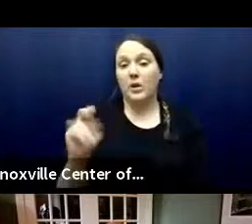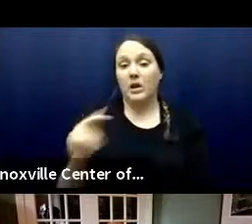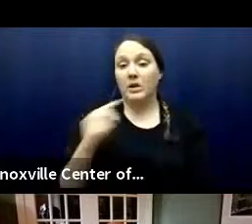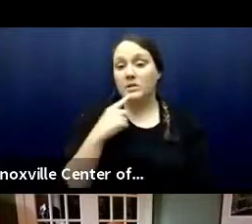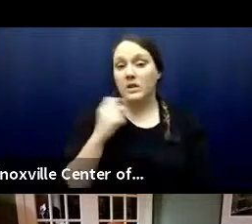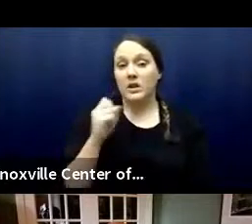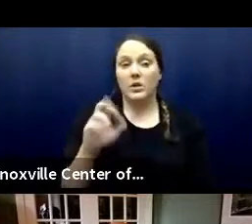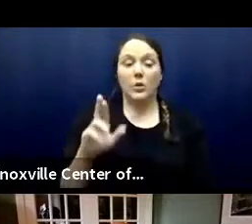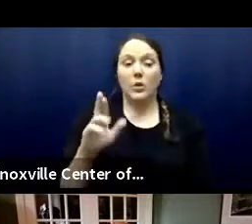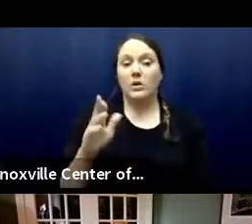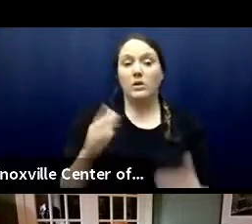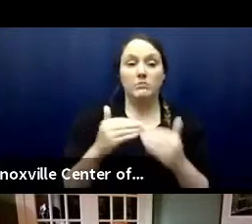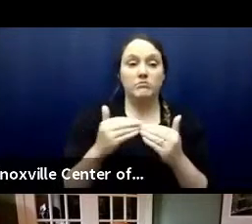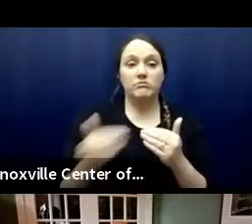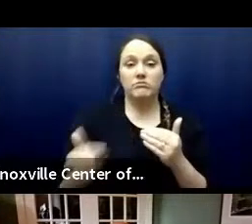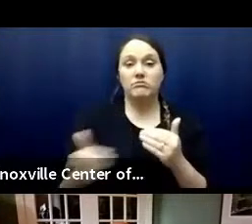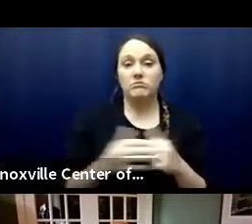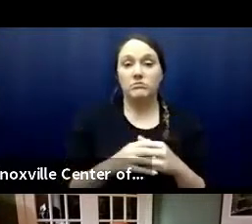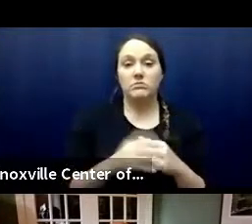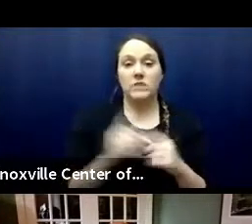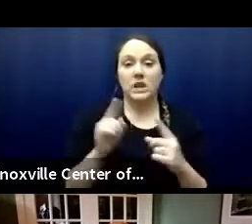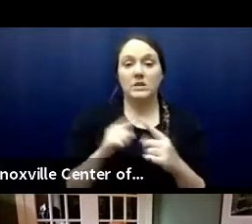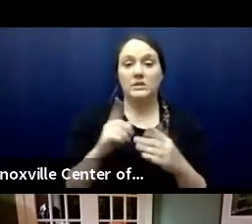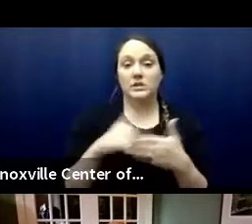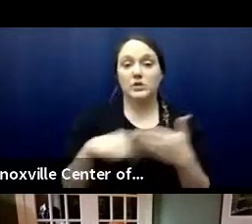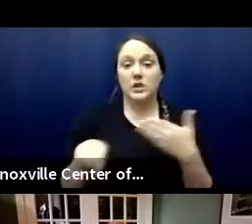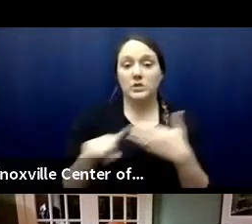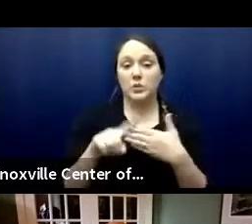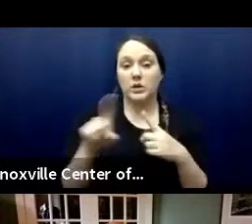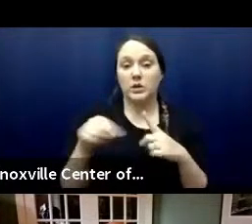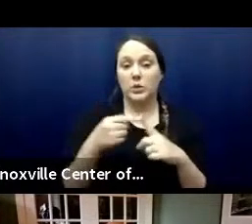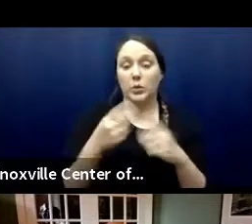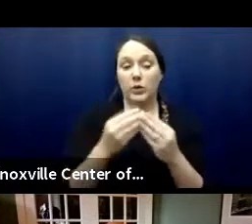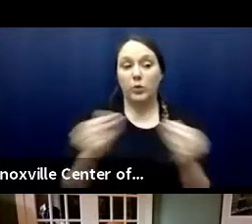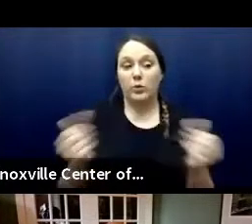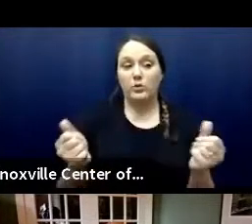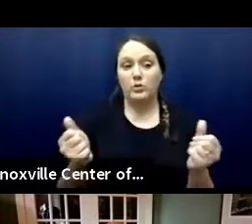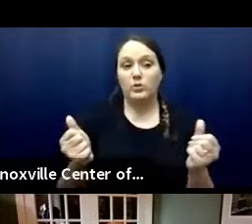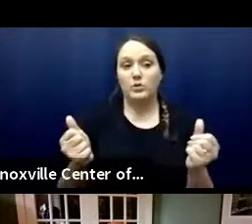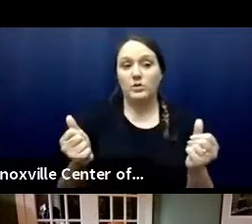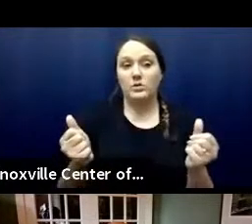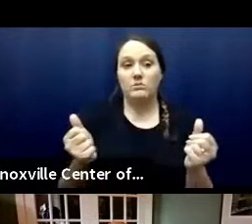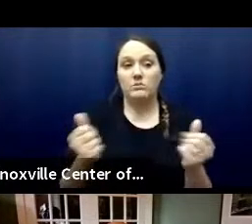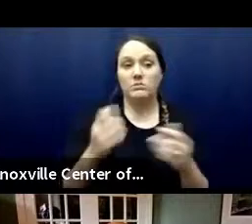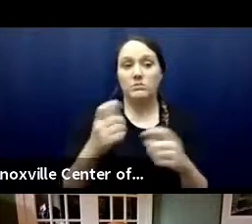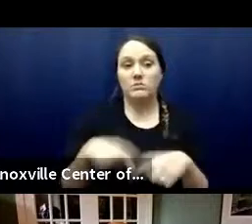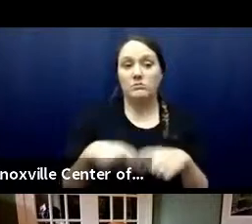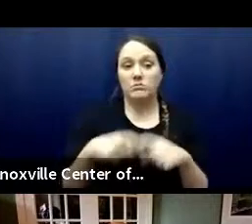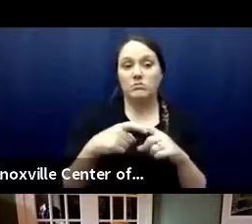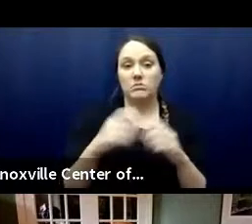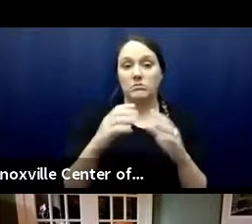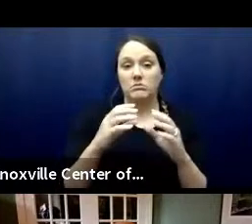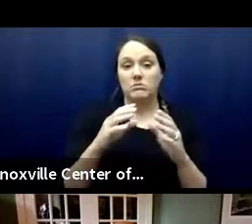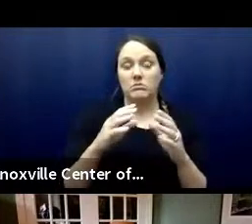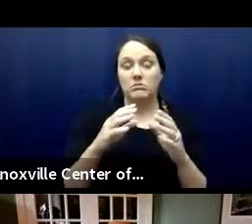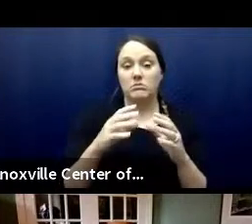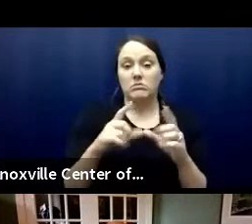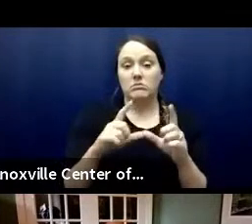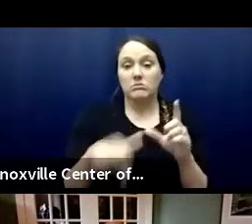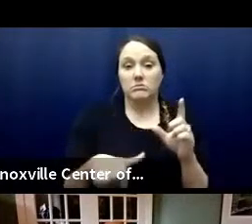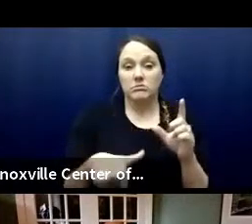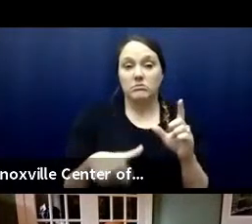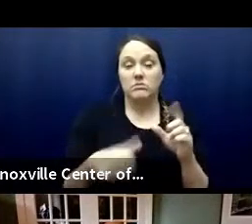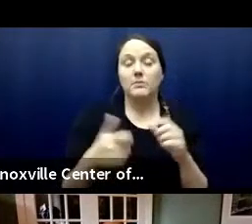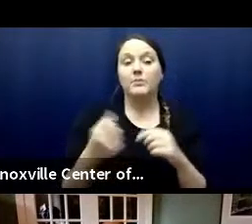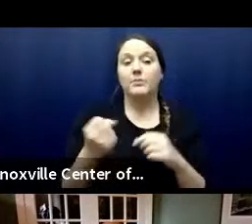we continue until next week when this resolution sunsets? And that's either for discussion